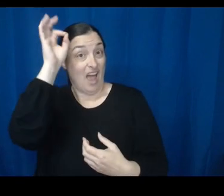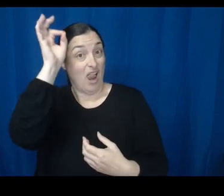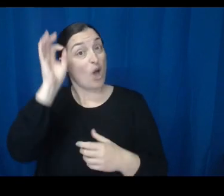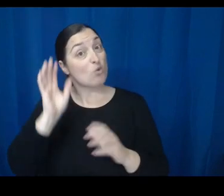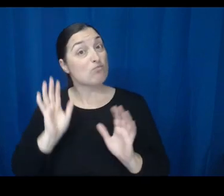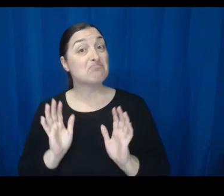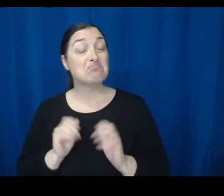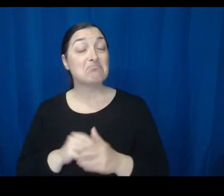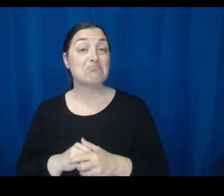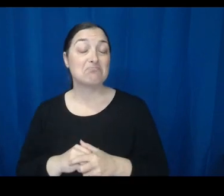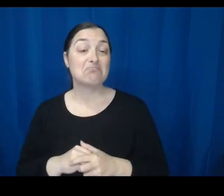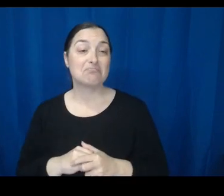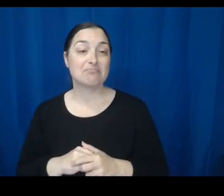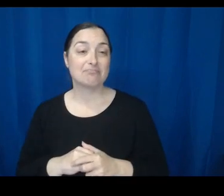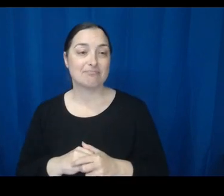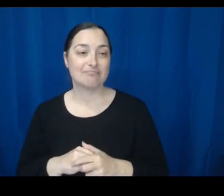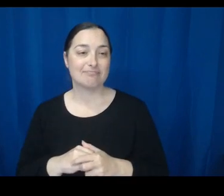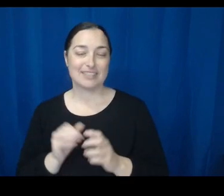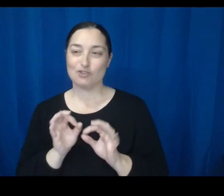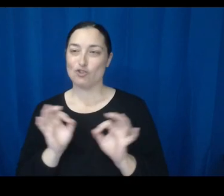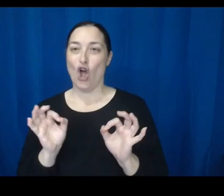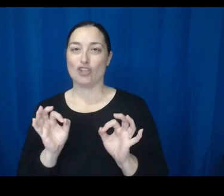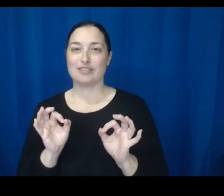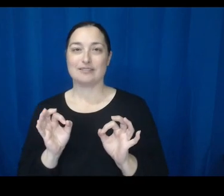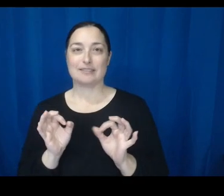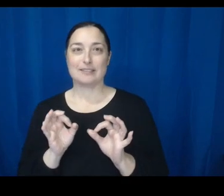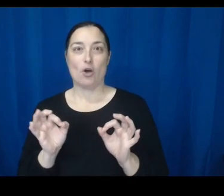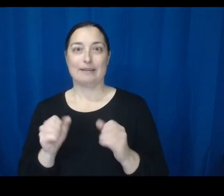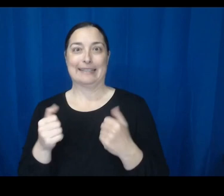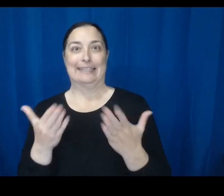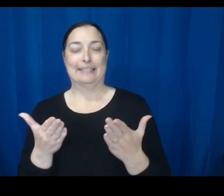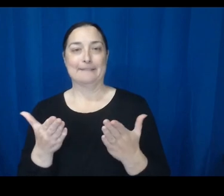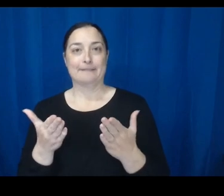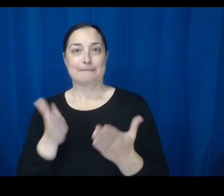It's not too definitive in terms of